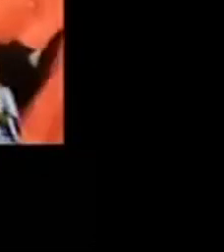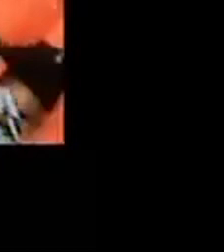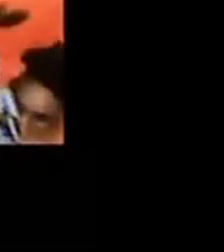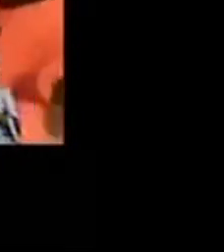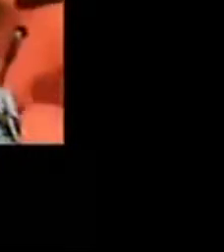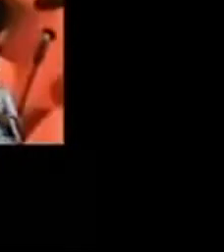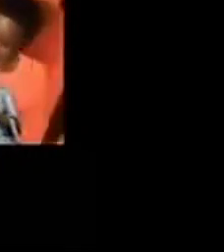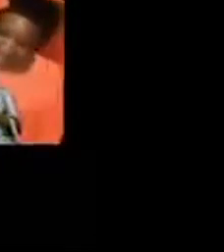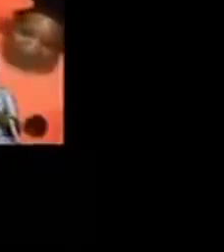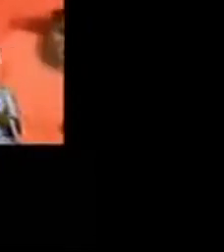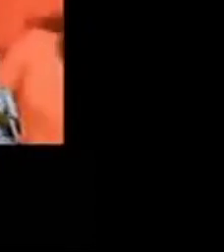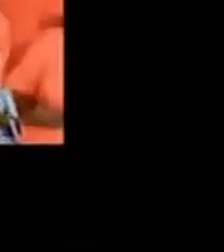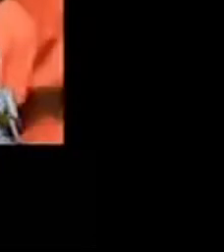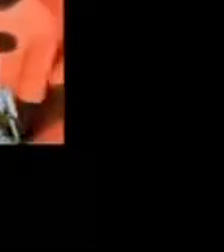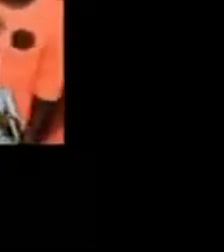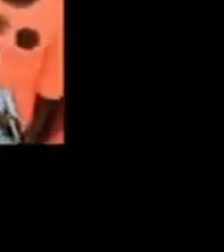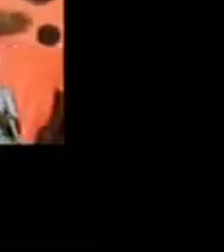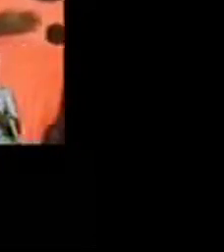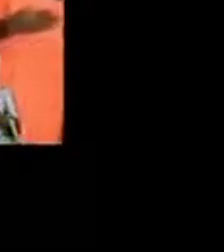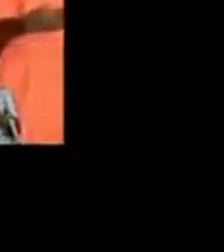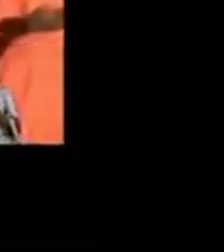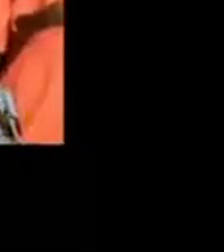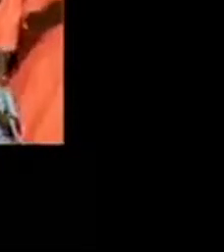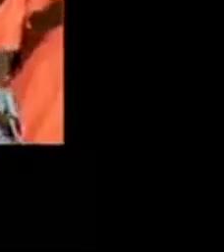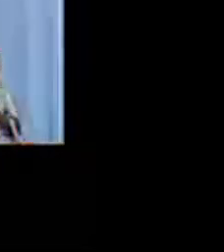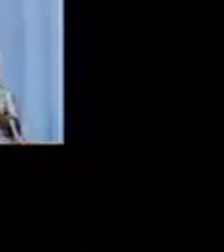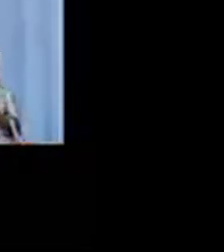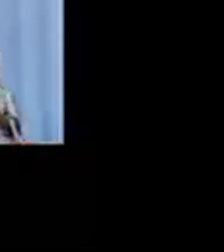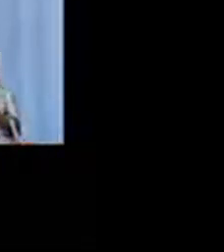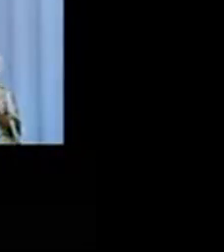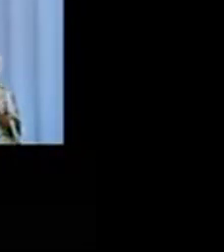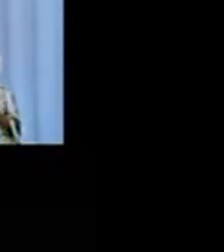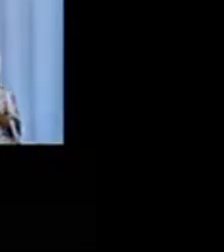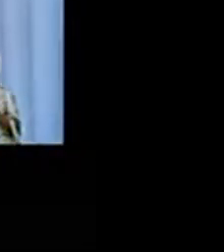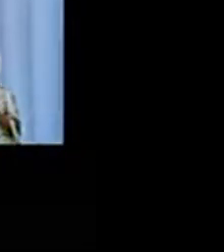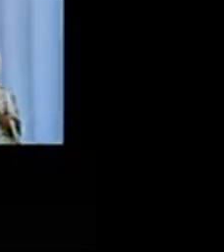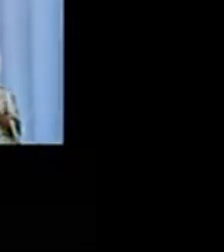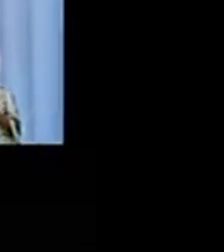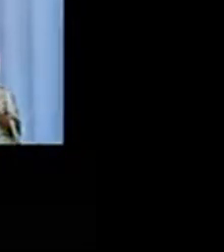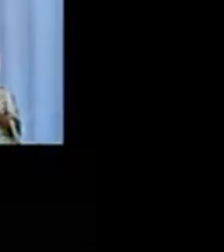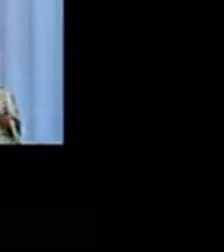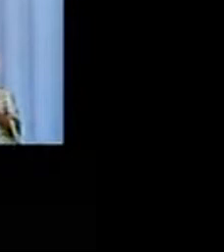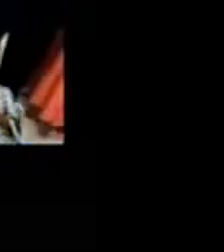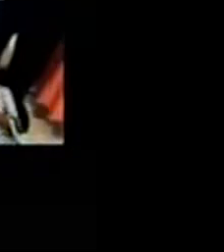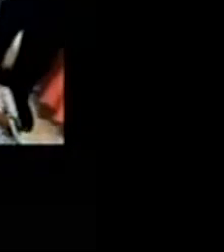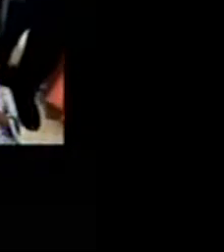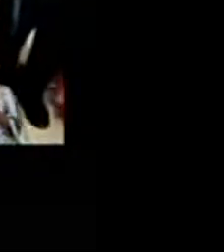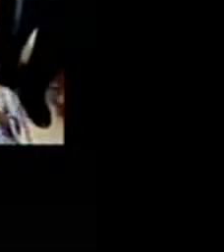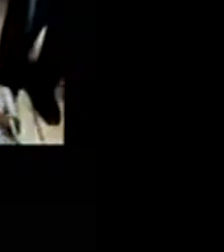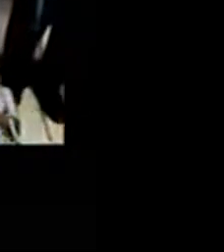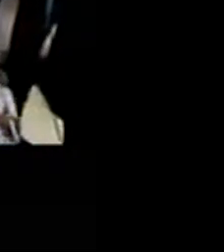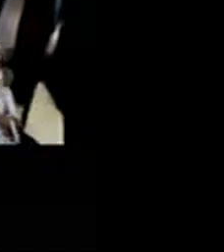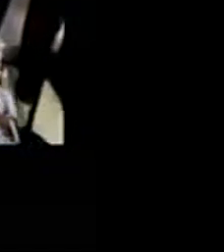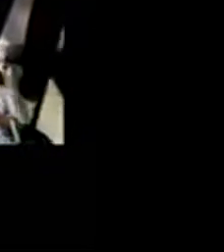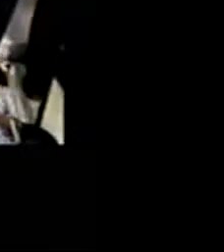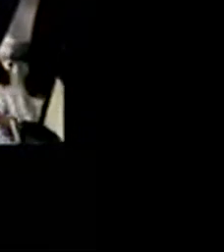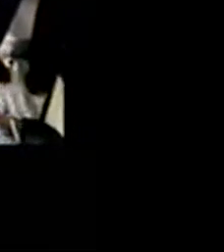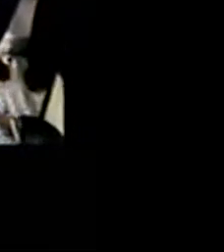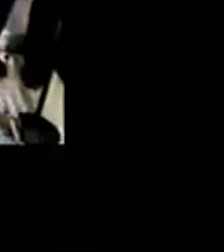I am a child of God. Oh, happy child of God. I